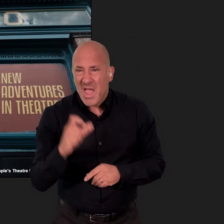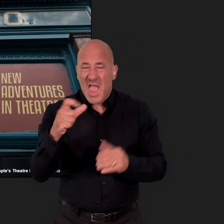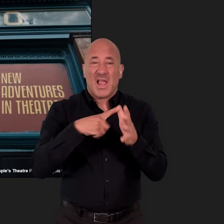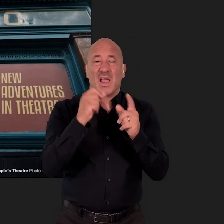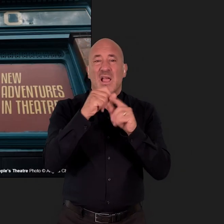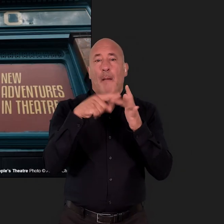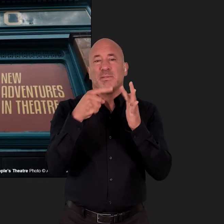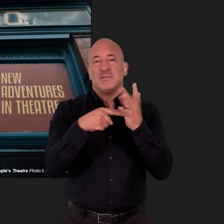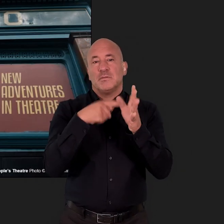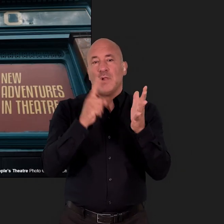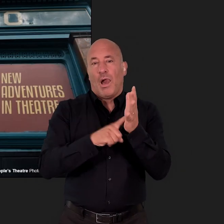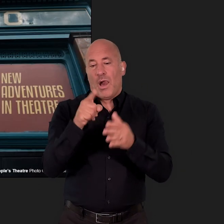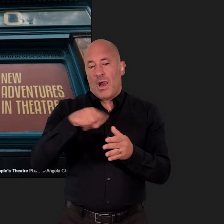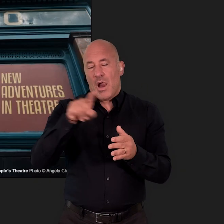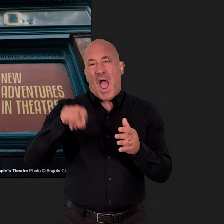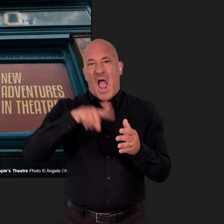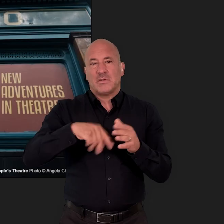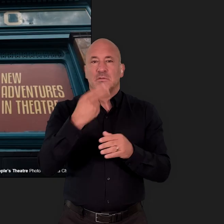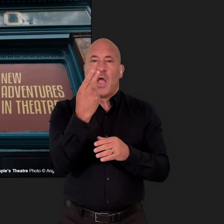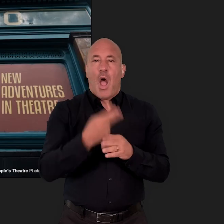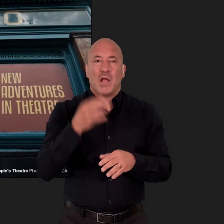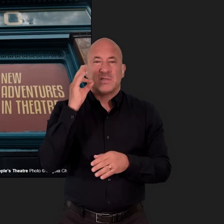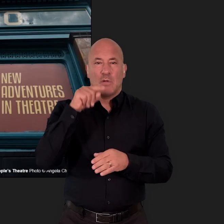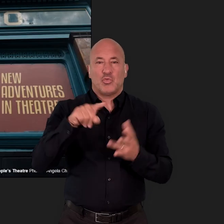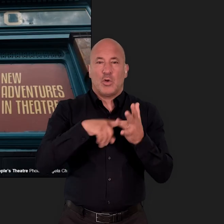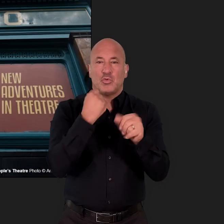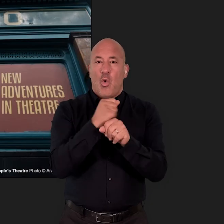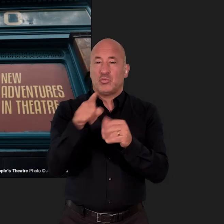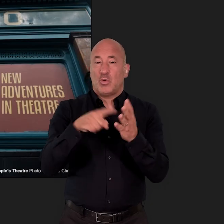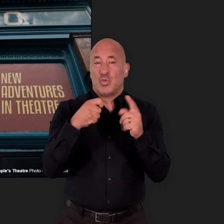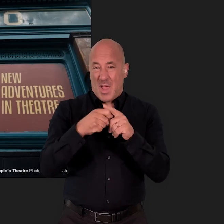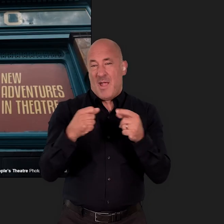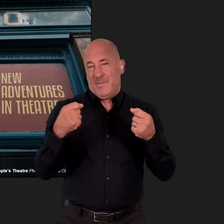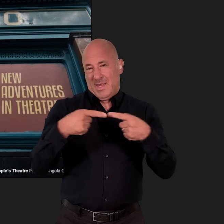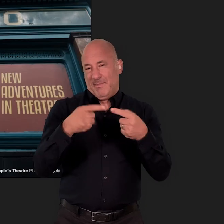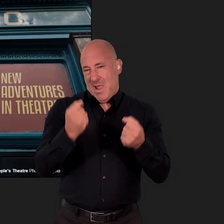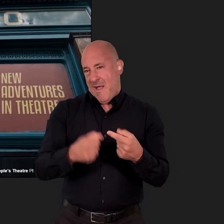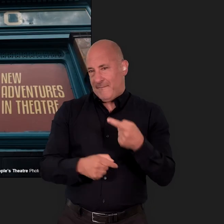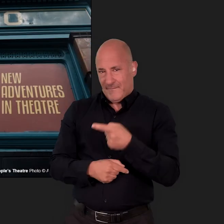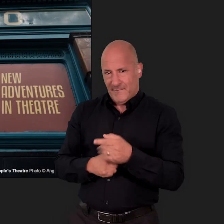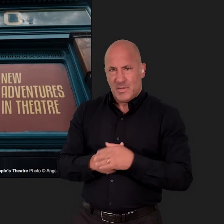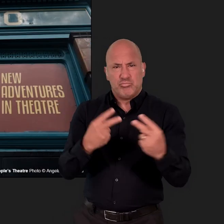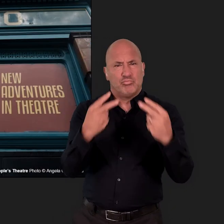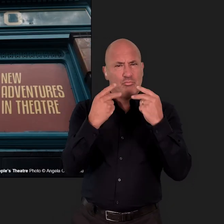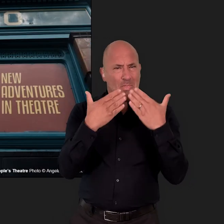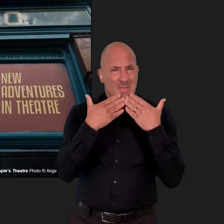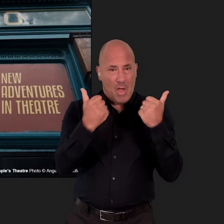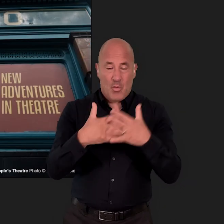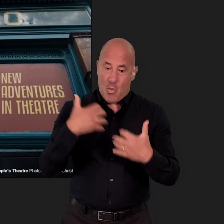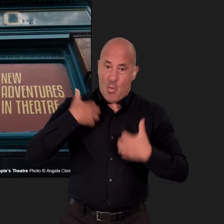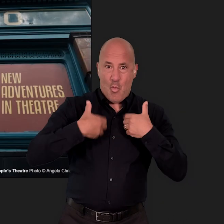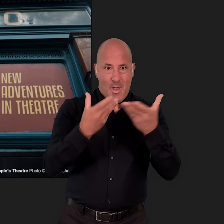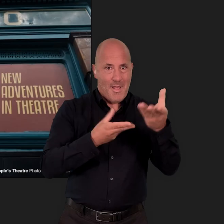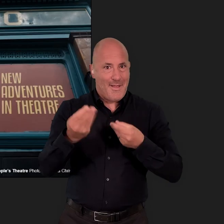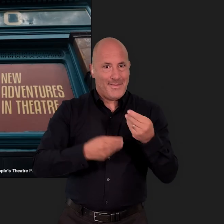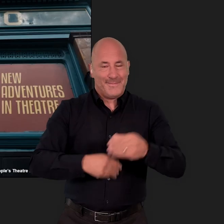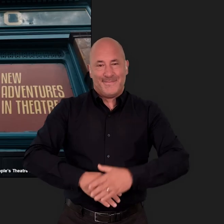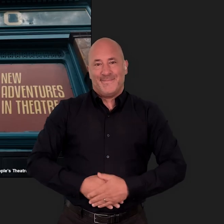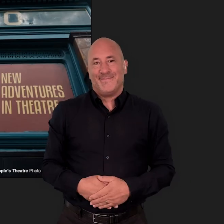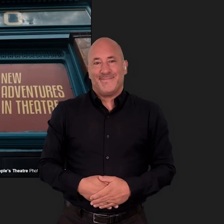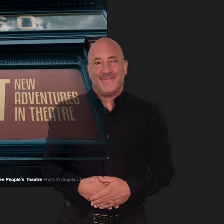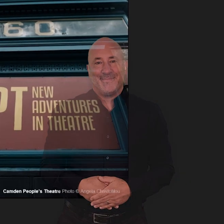on capital@artscouncil.org.uk. Thank you for listening, and we look forward to hearing from you.